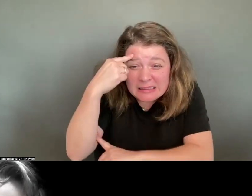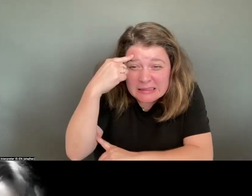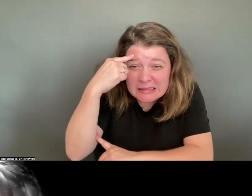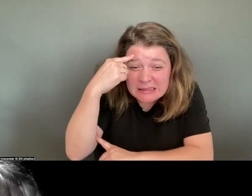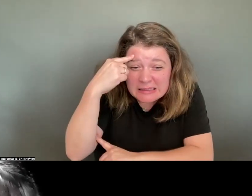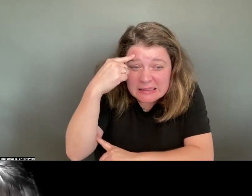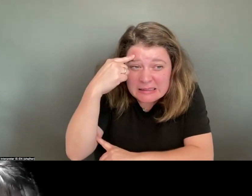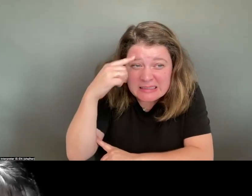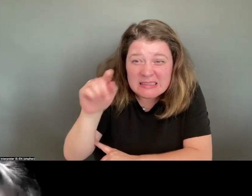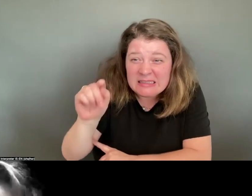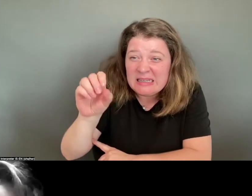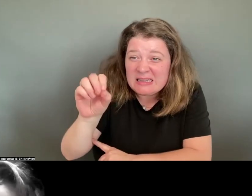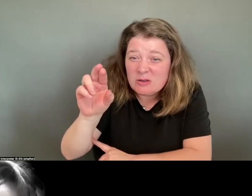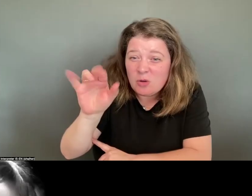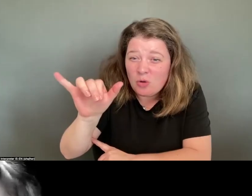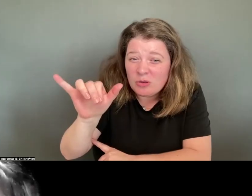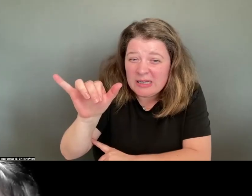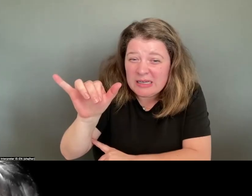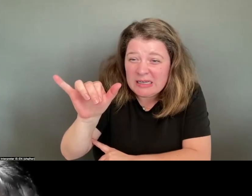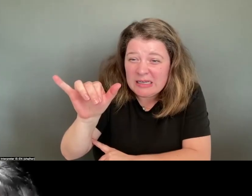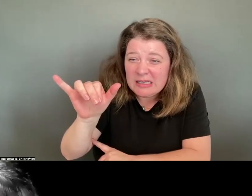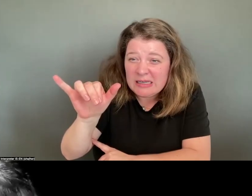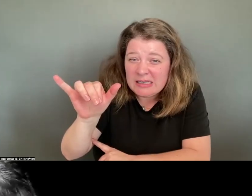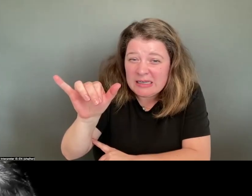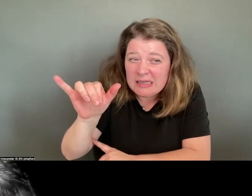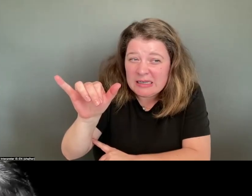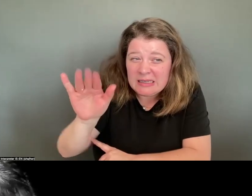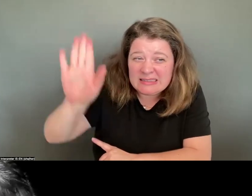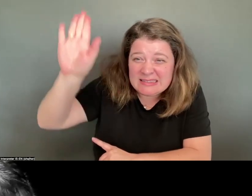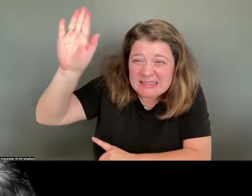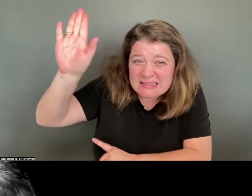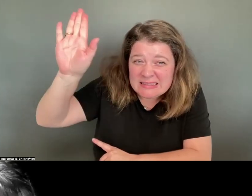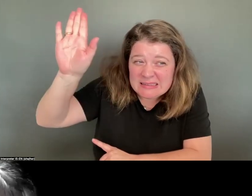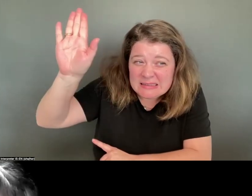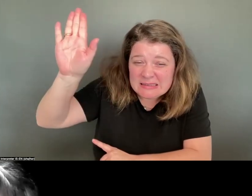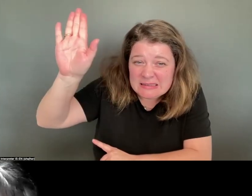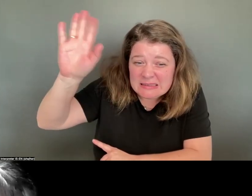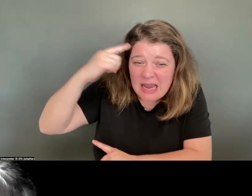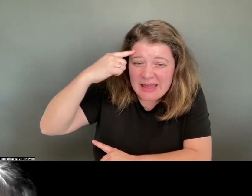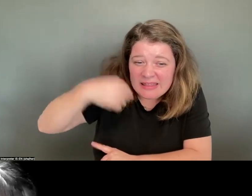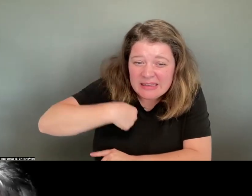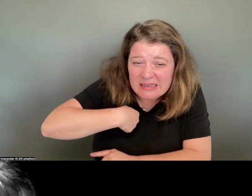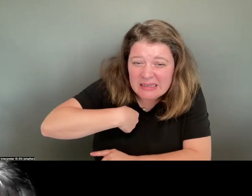I think it's Tori next. But Tori had her hand up, but I think.